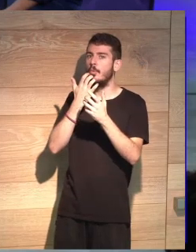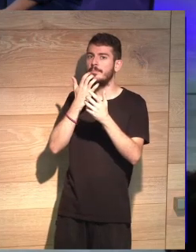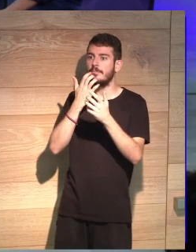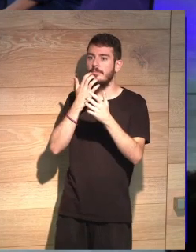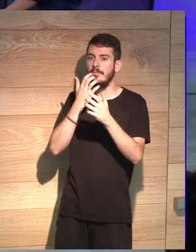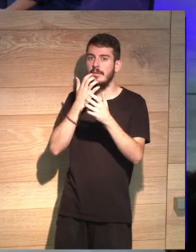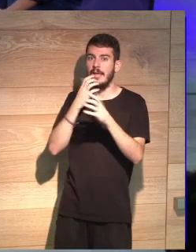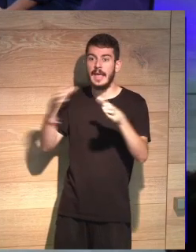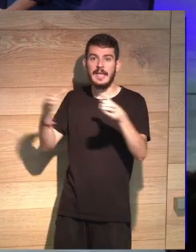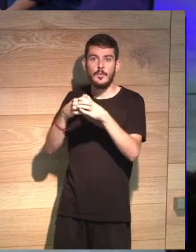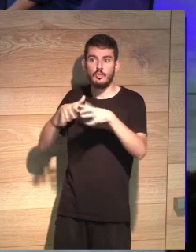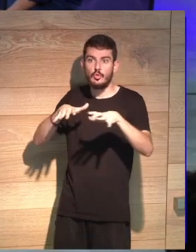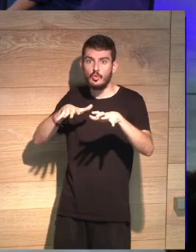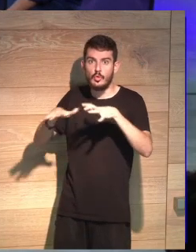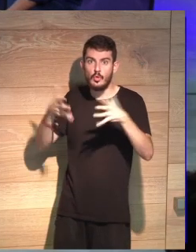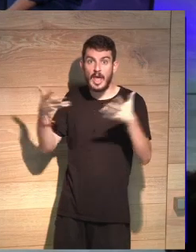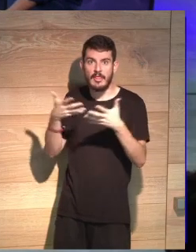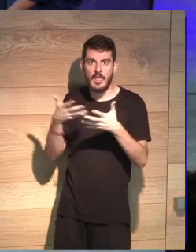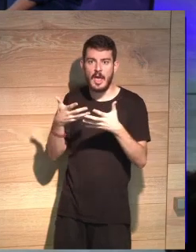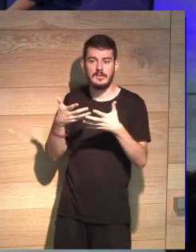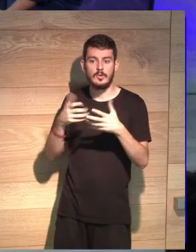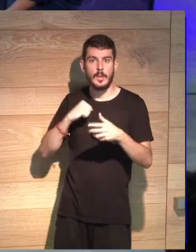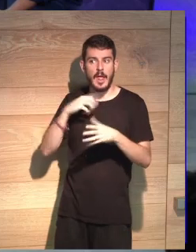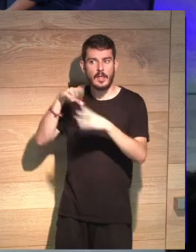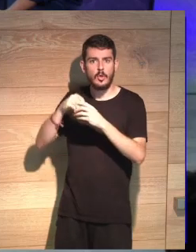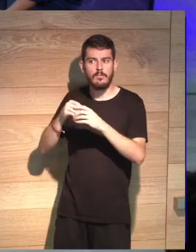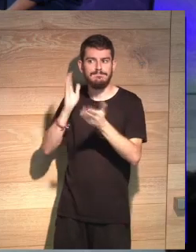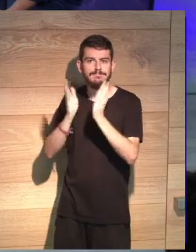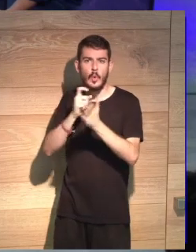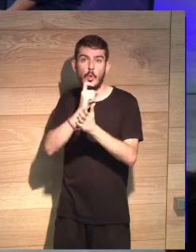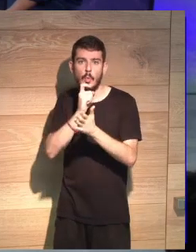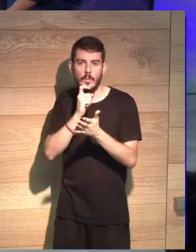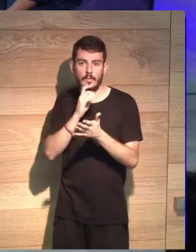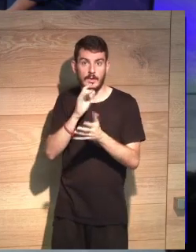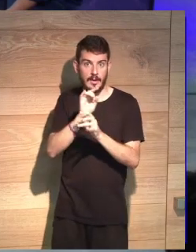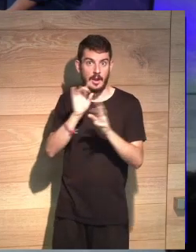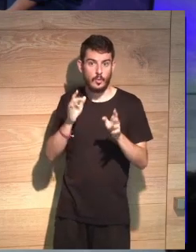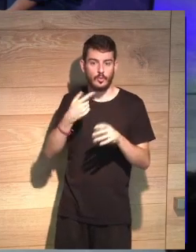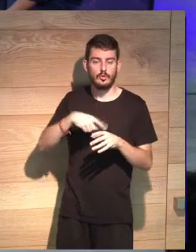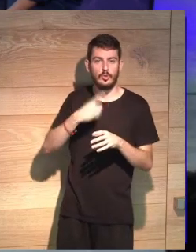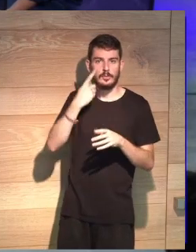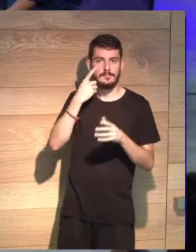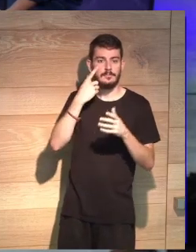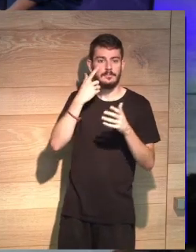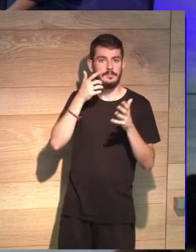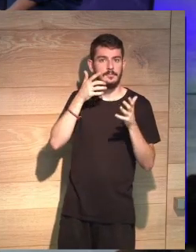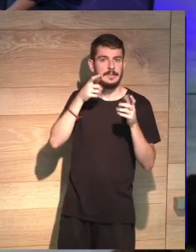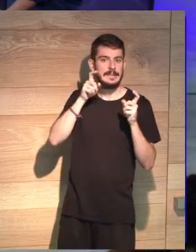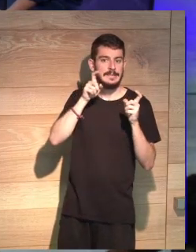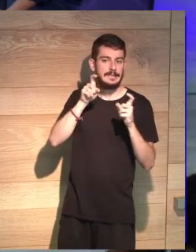how we can train emergency teams in hospitals to work. For